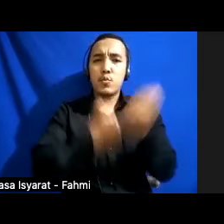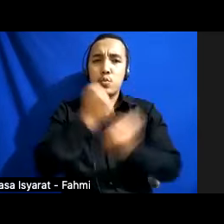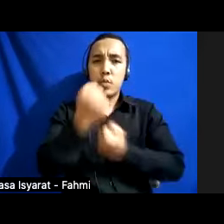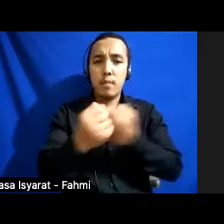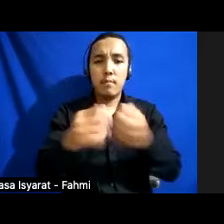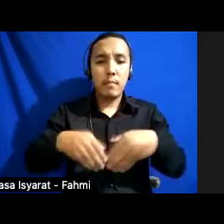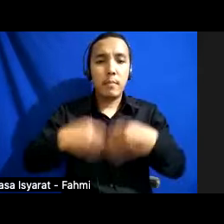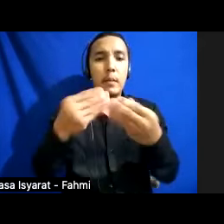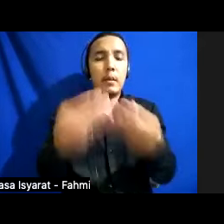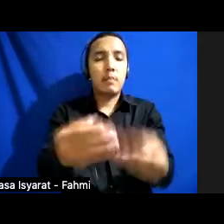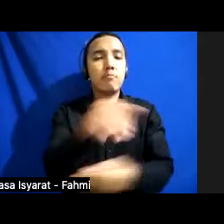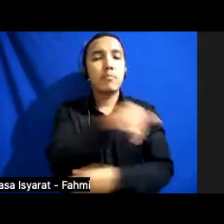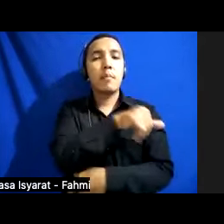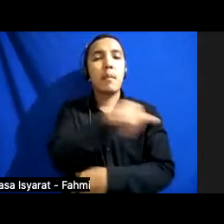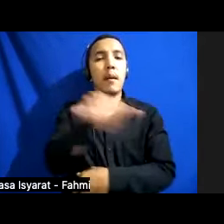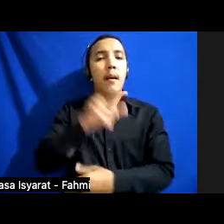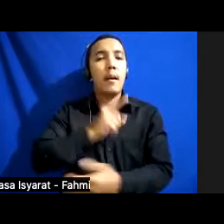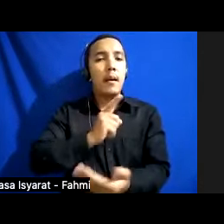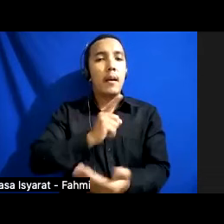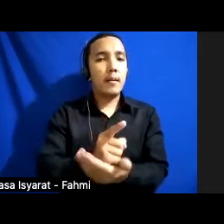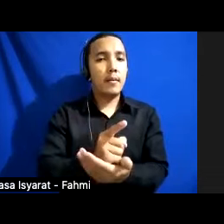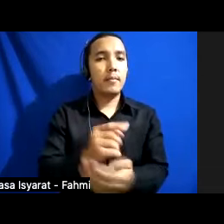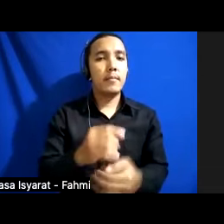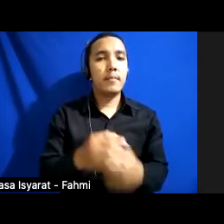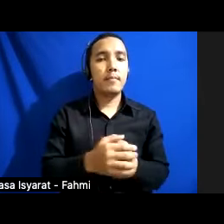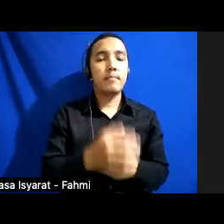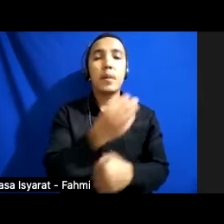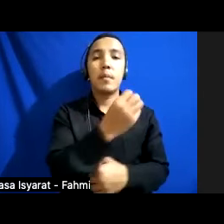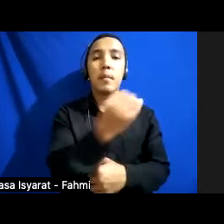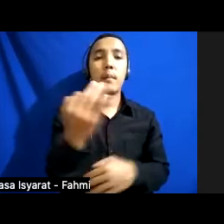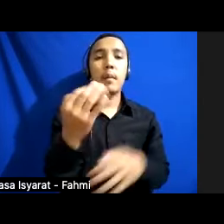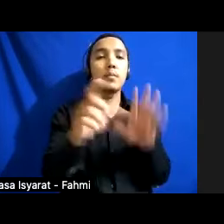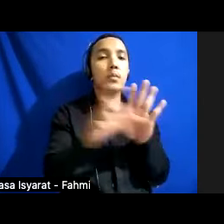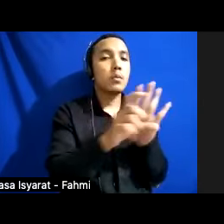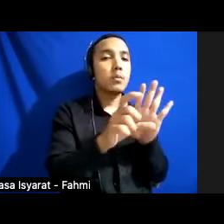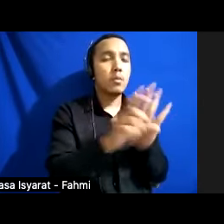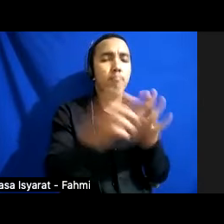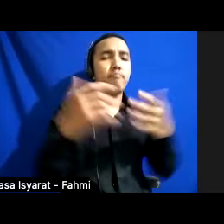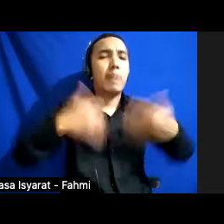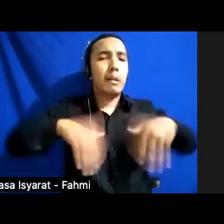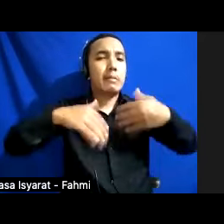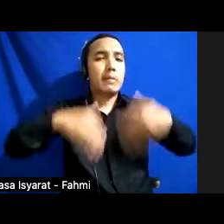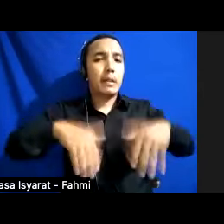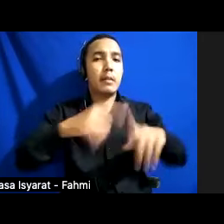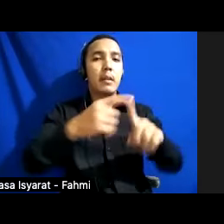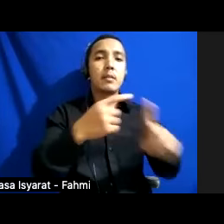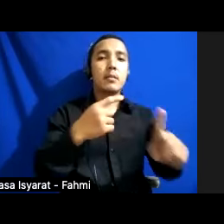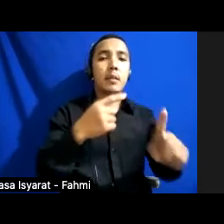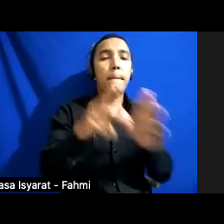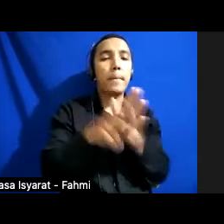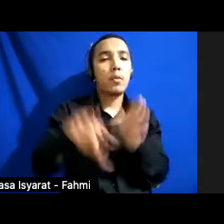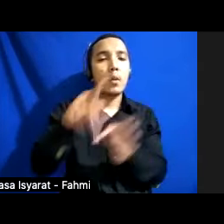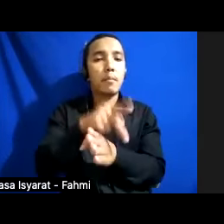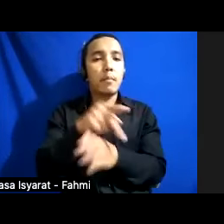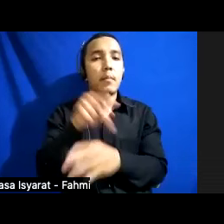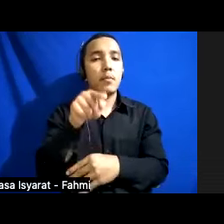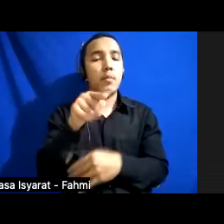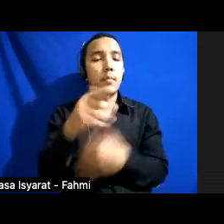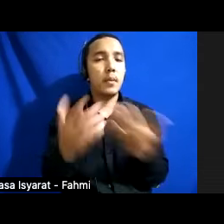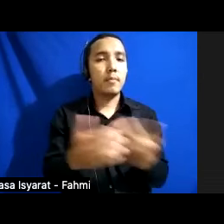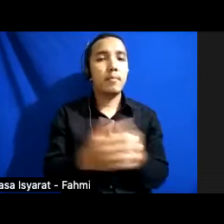afford equal rights for all Solo residents. Some examples of practices and implementation of these regulations include: